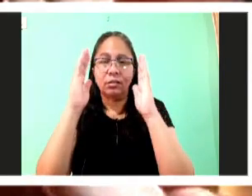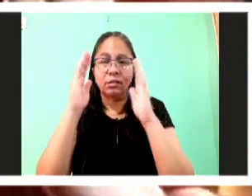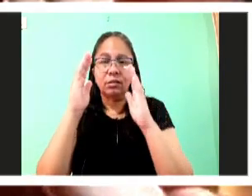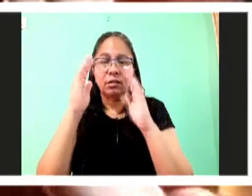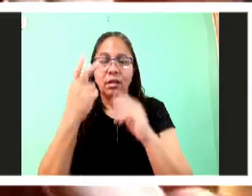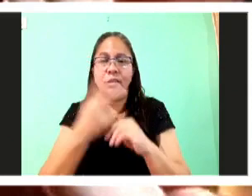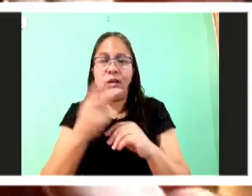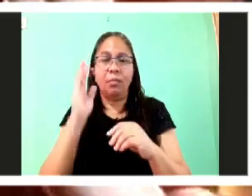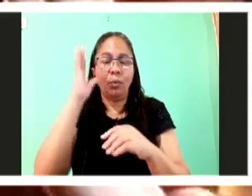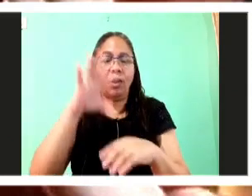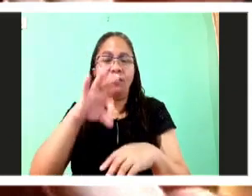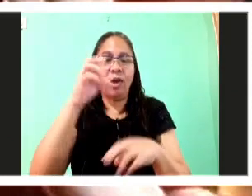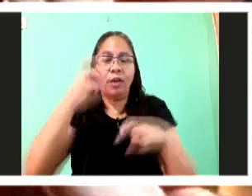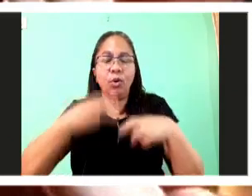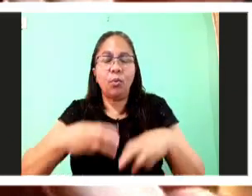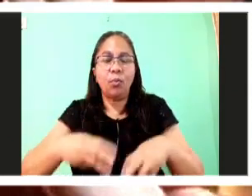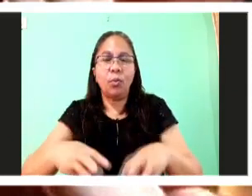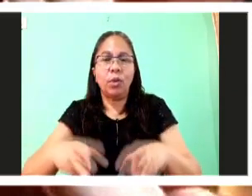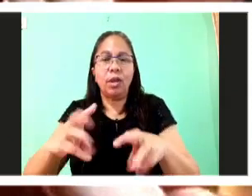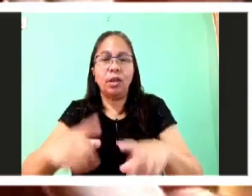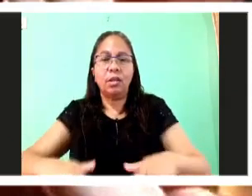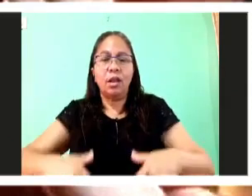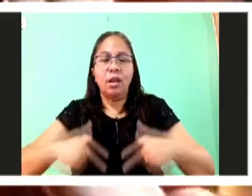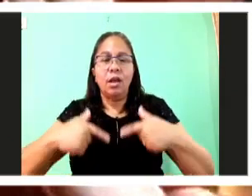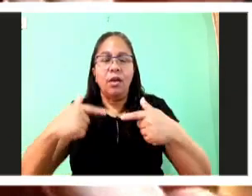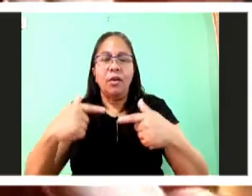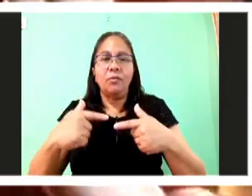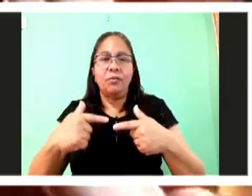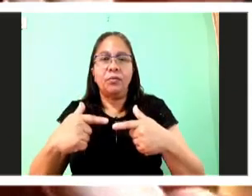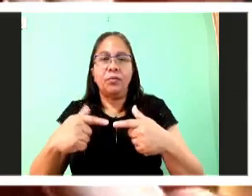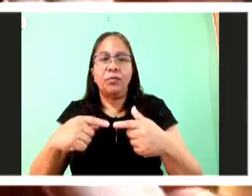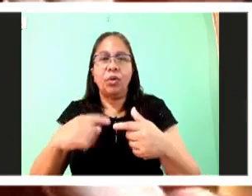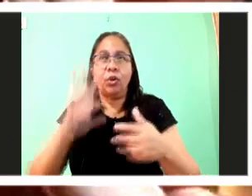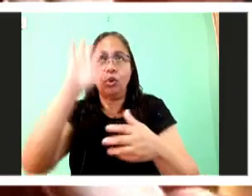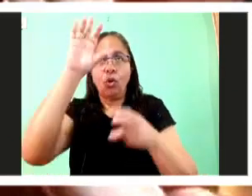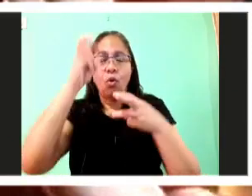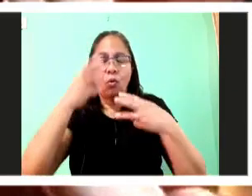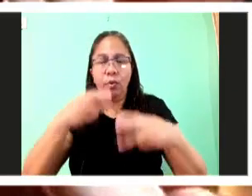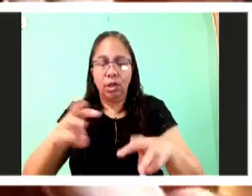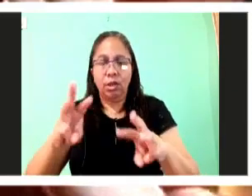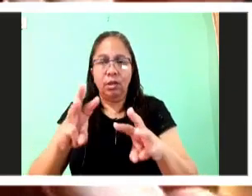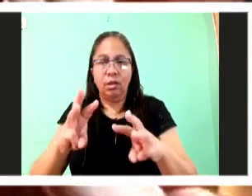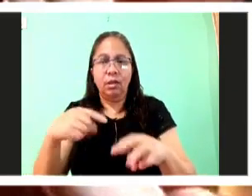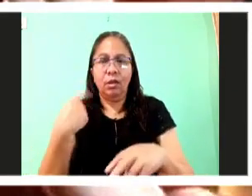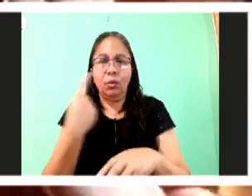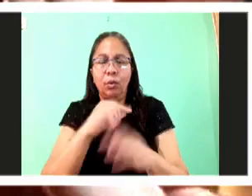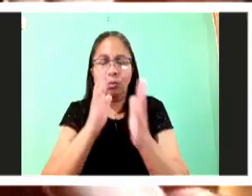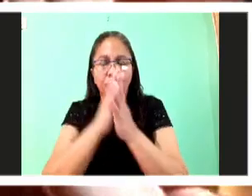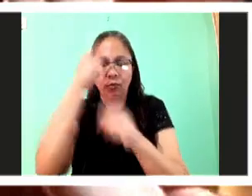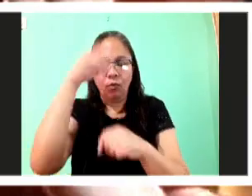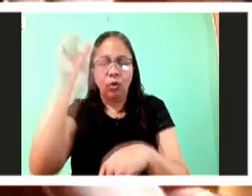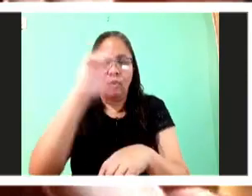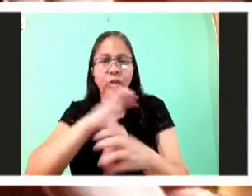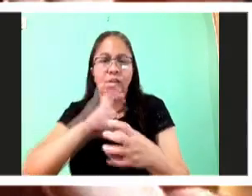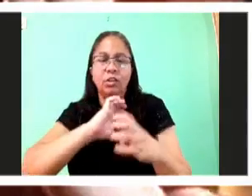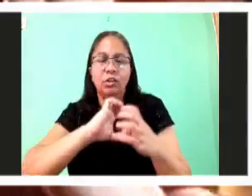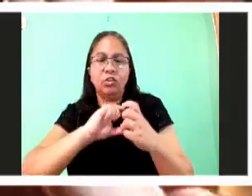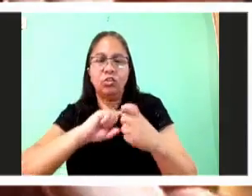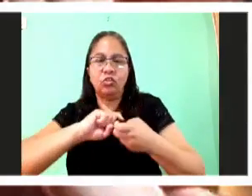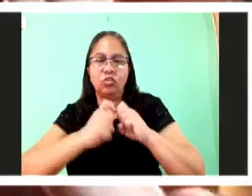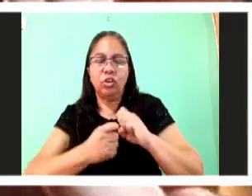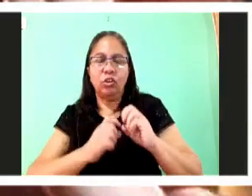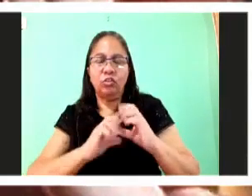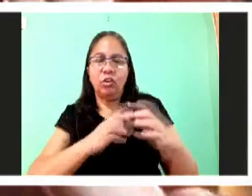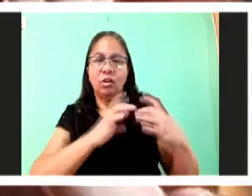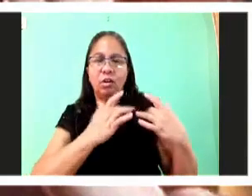a way to live what you ask. We pray for the grace of conversion for each one, Lord, and